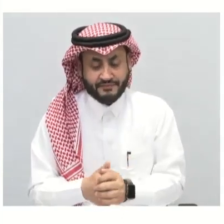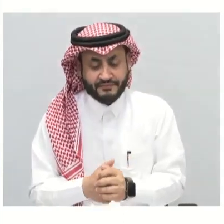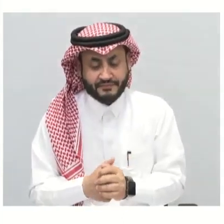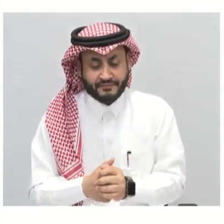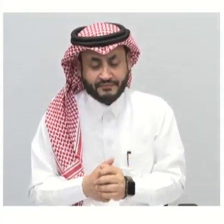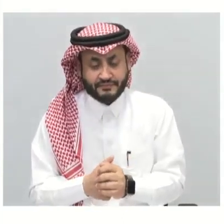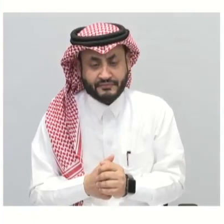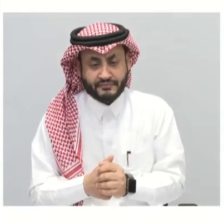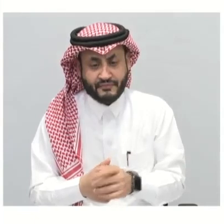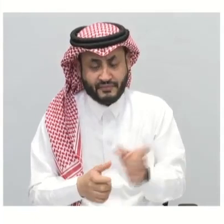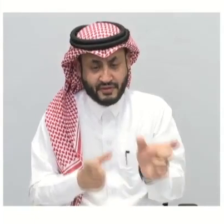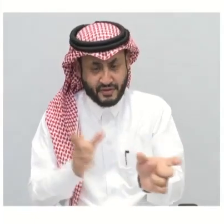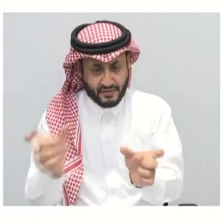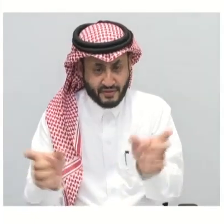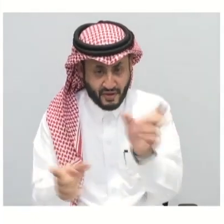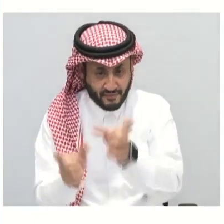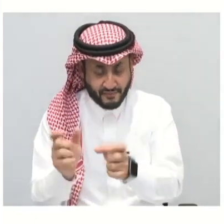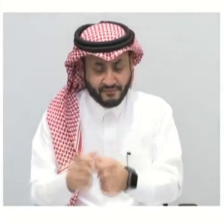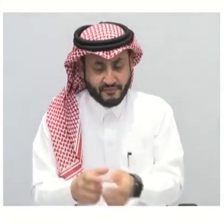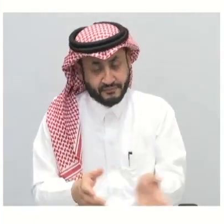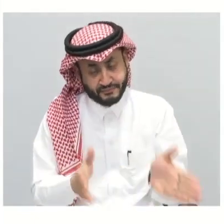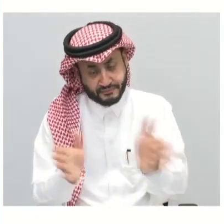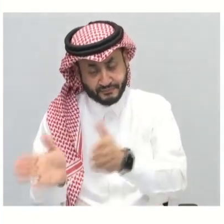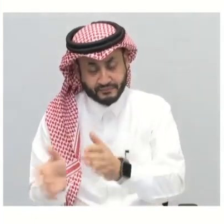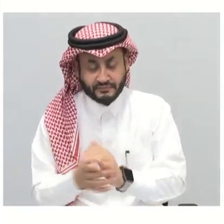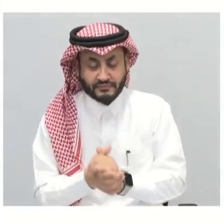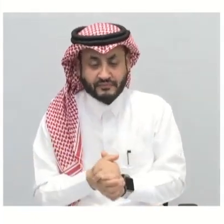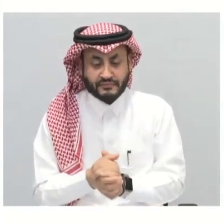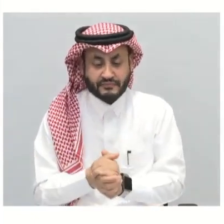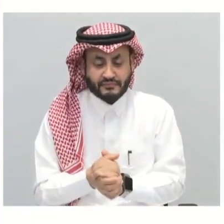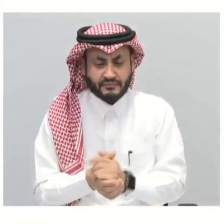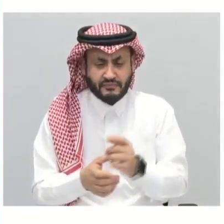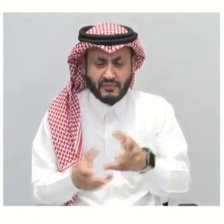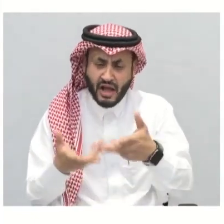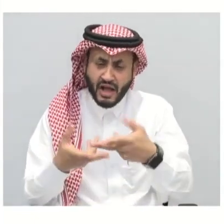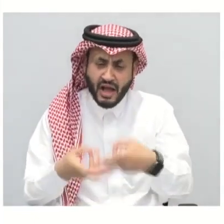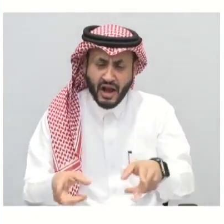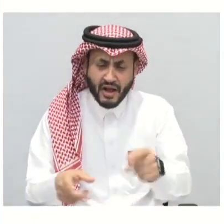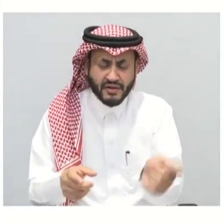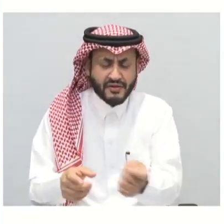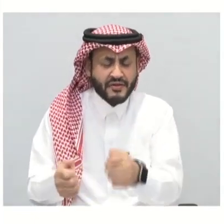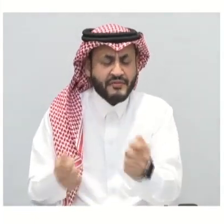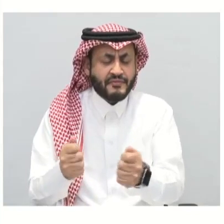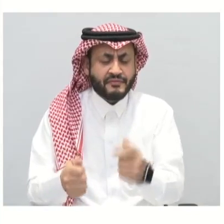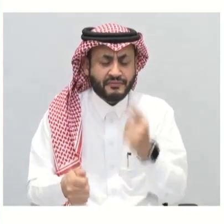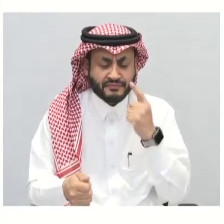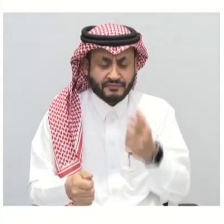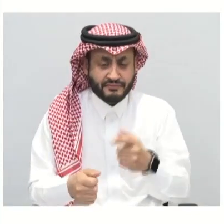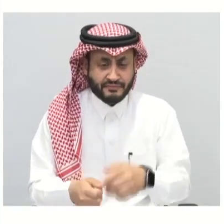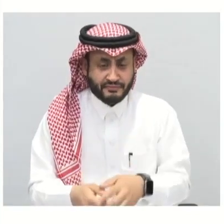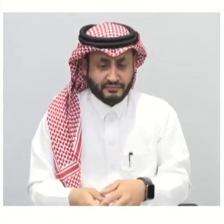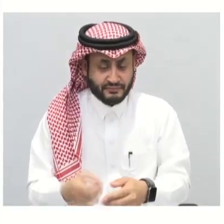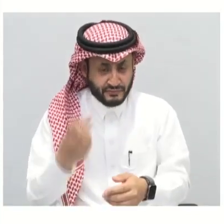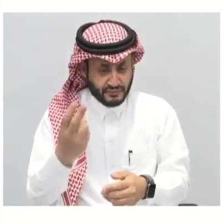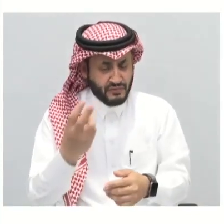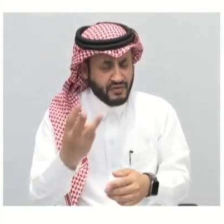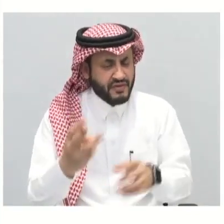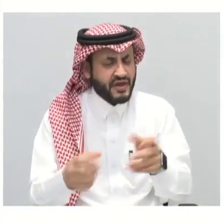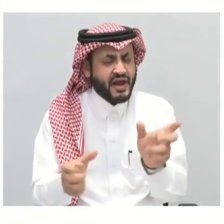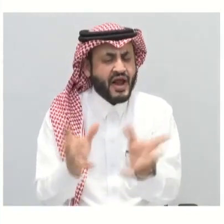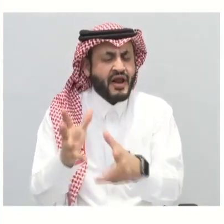is the origin. And also, we have done this exercise, you to use two or three adjectives